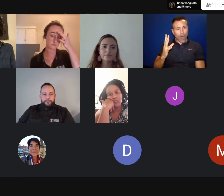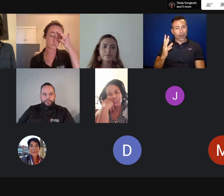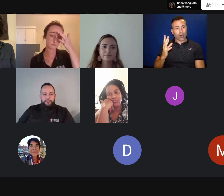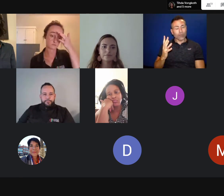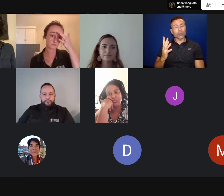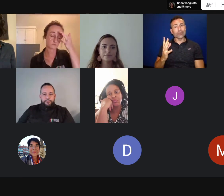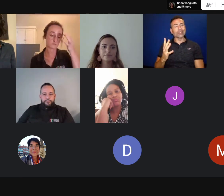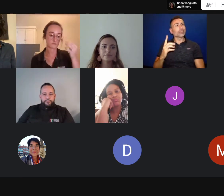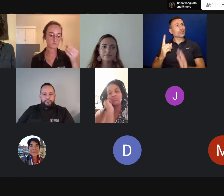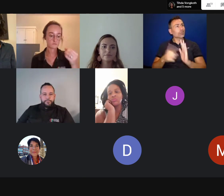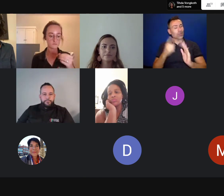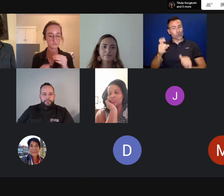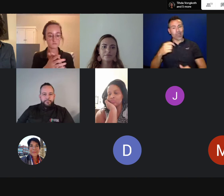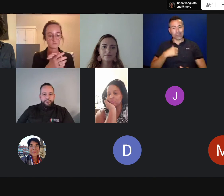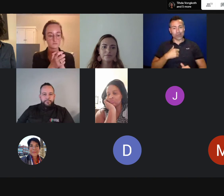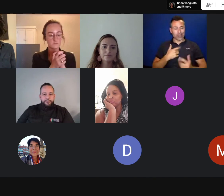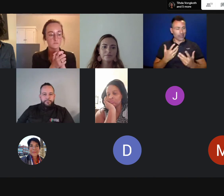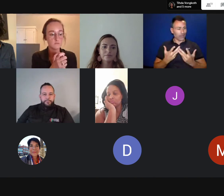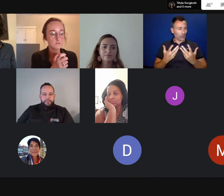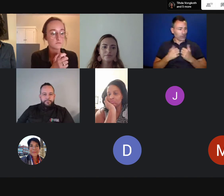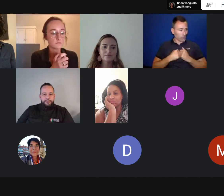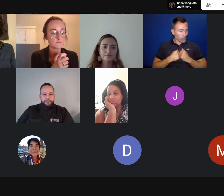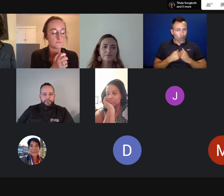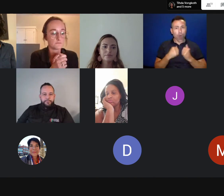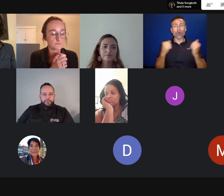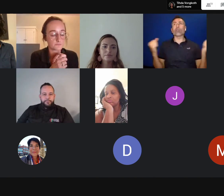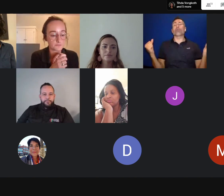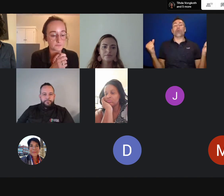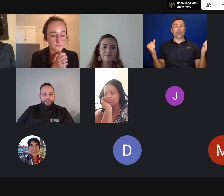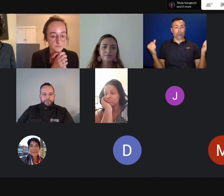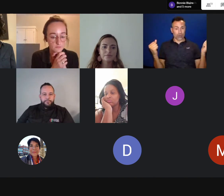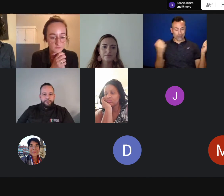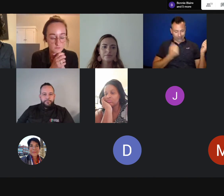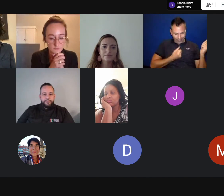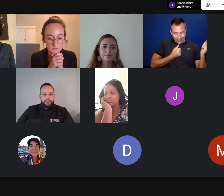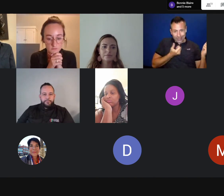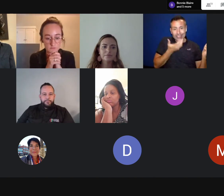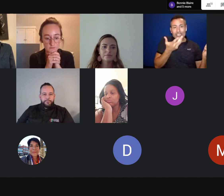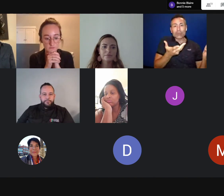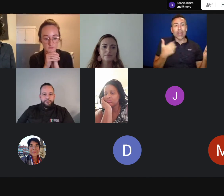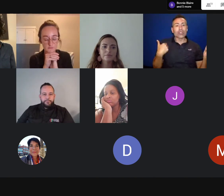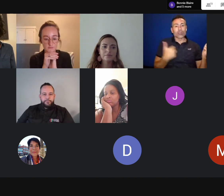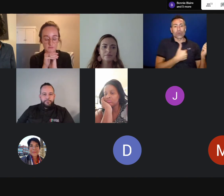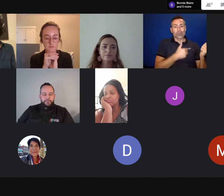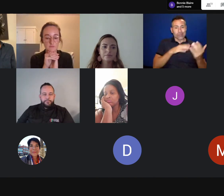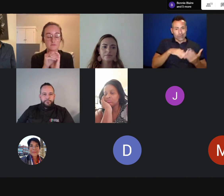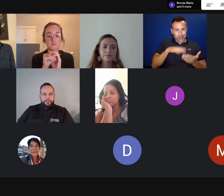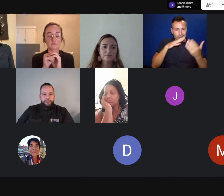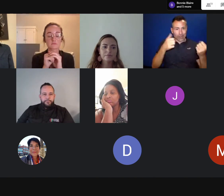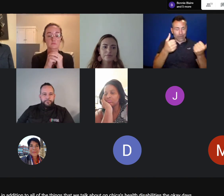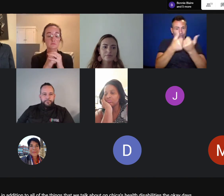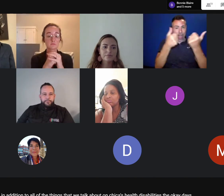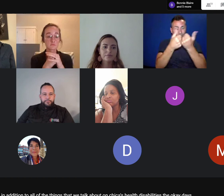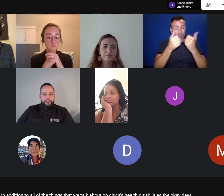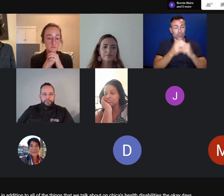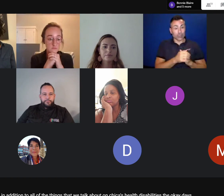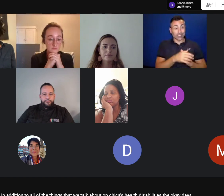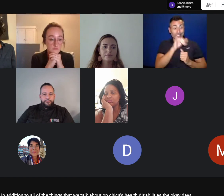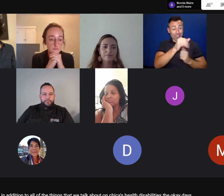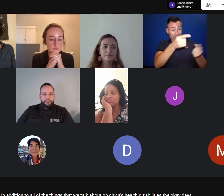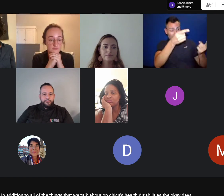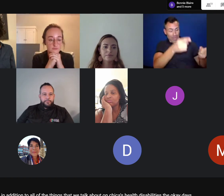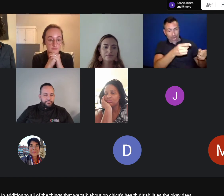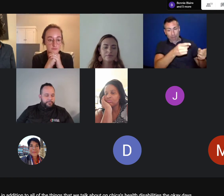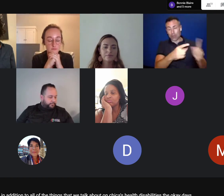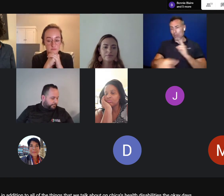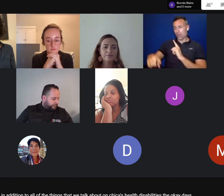the challenges that we have, we also created it to be a space where we can focus on solutions and problem solving, on creating